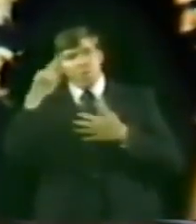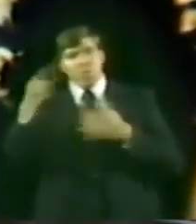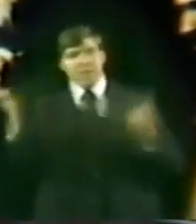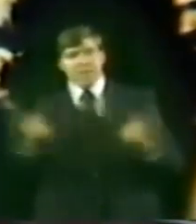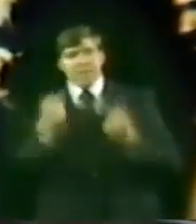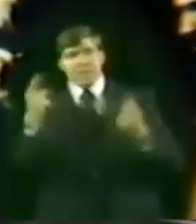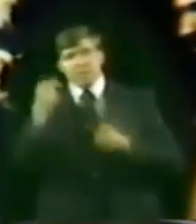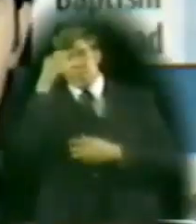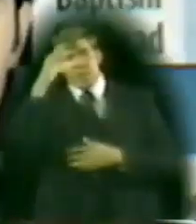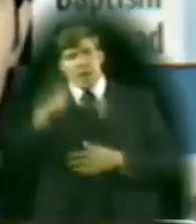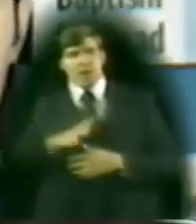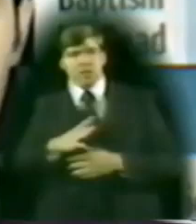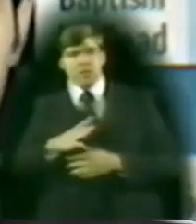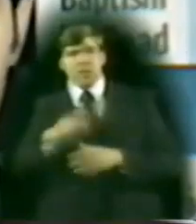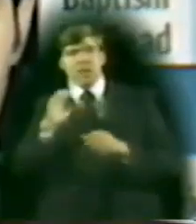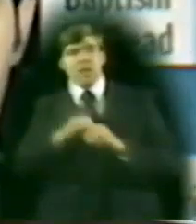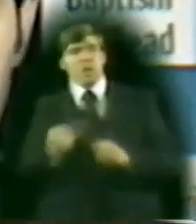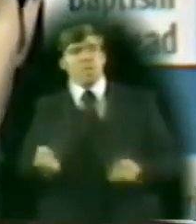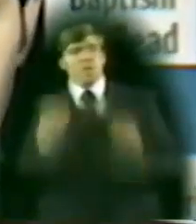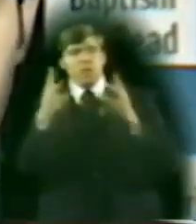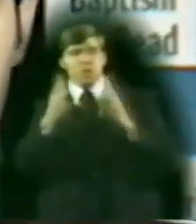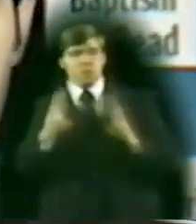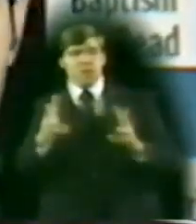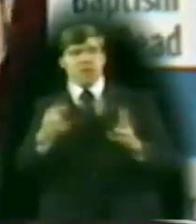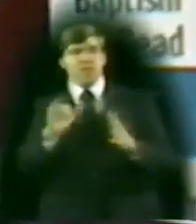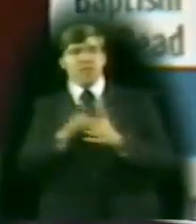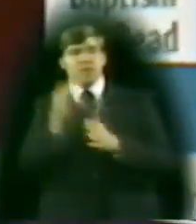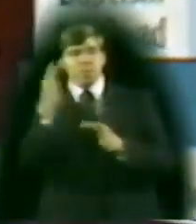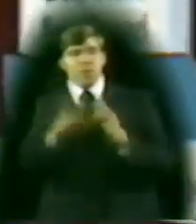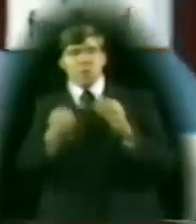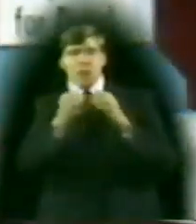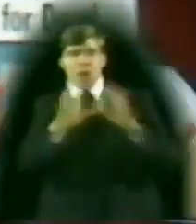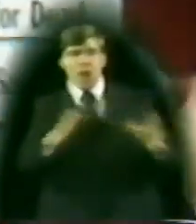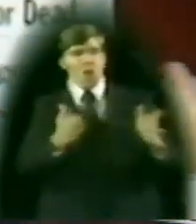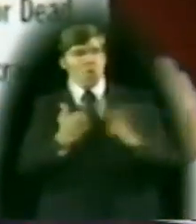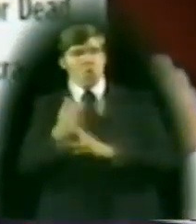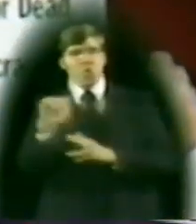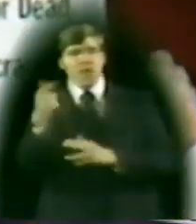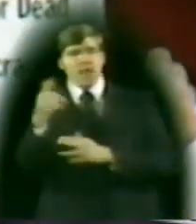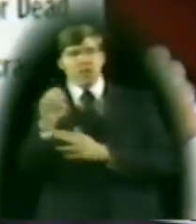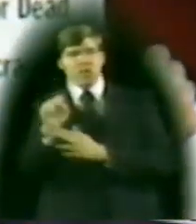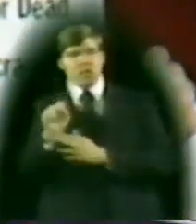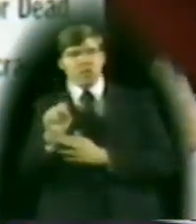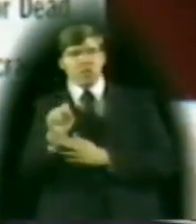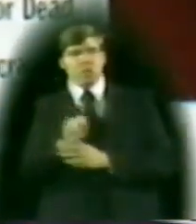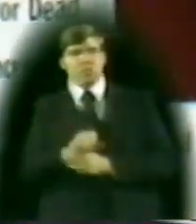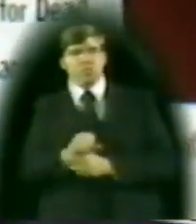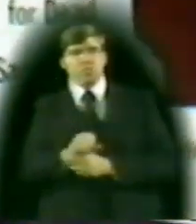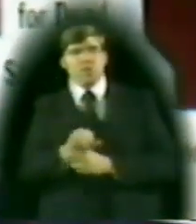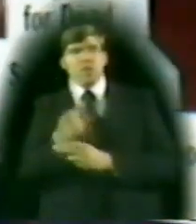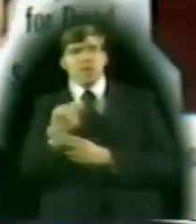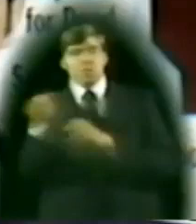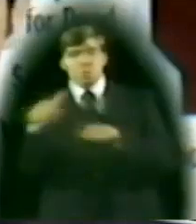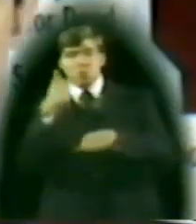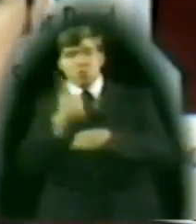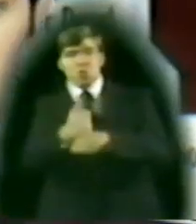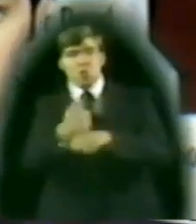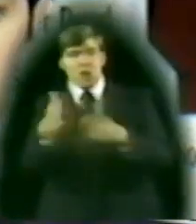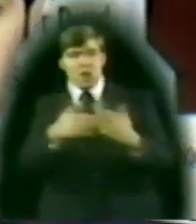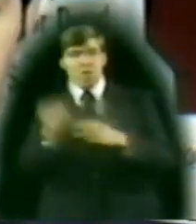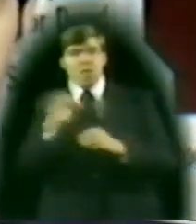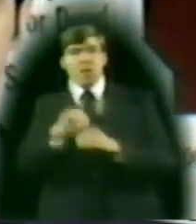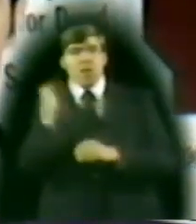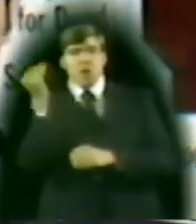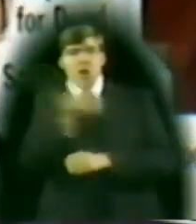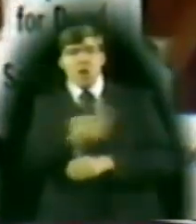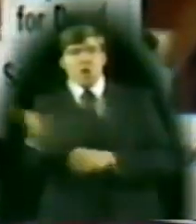men. In many respects, this simplicity was lost through the ages. It has been restored, however, in our